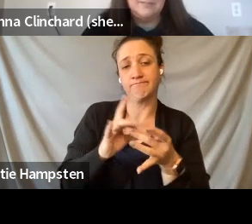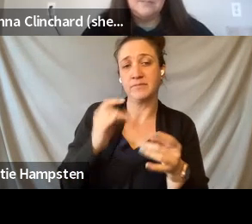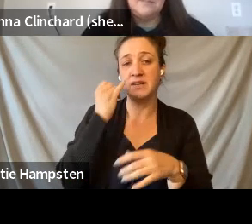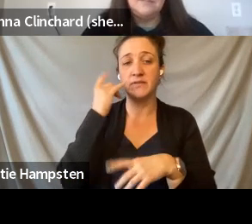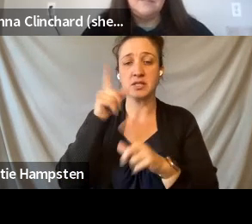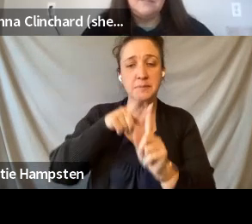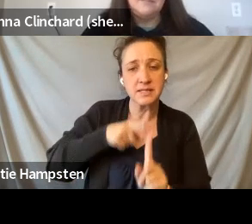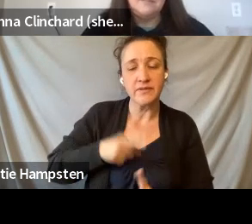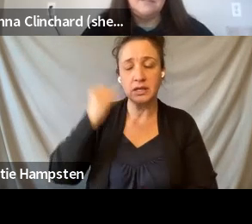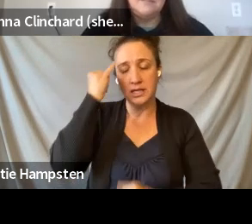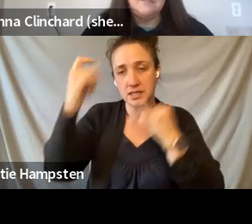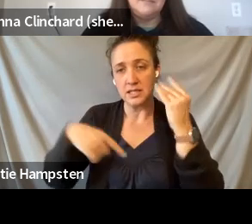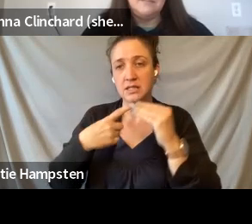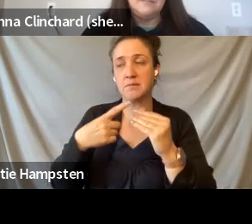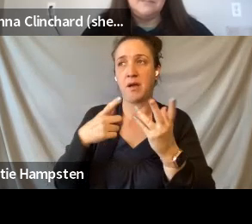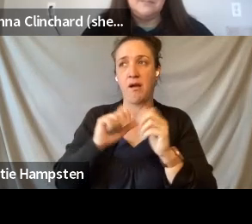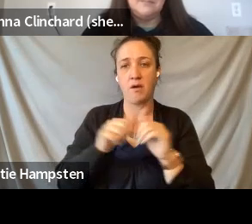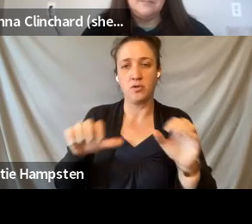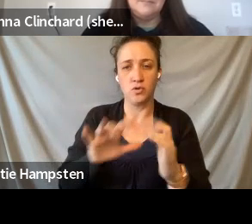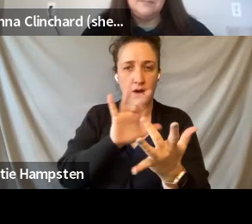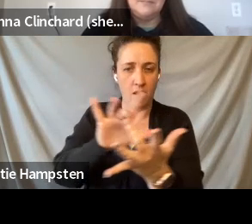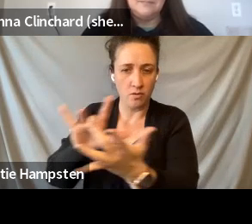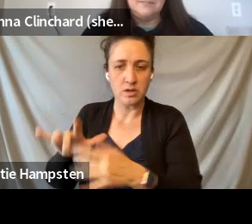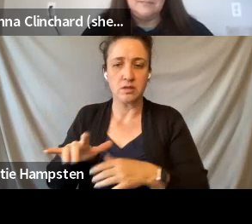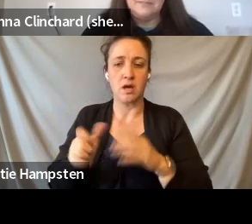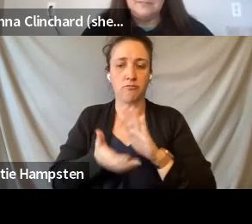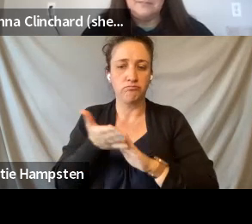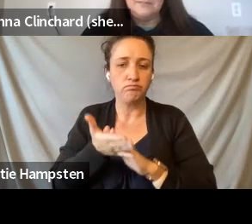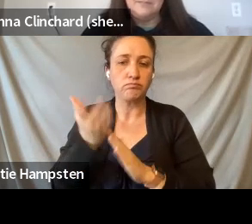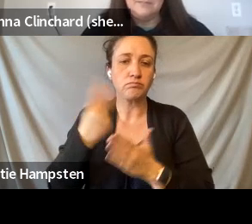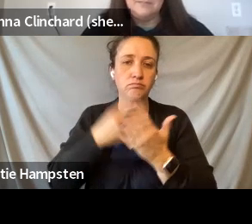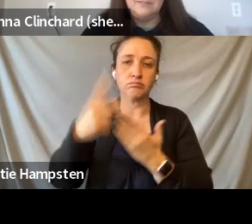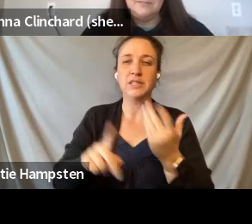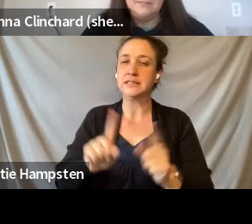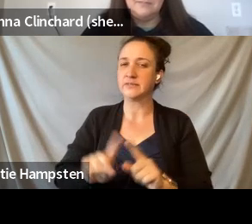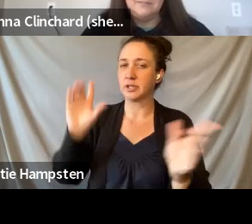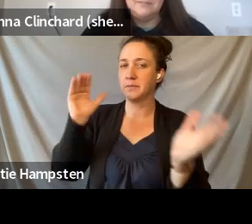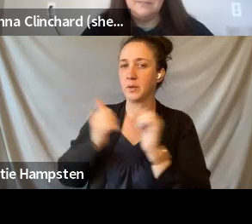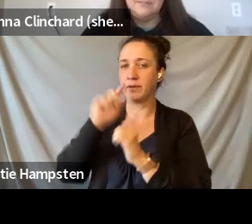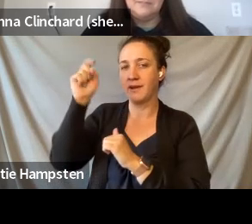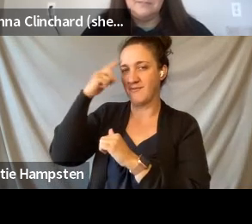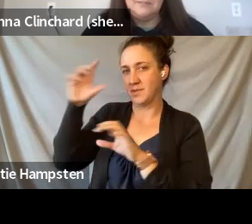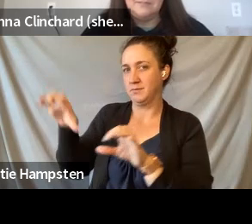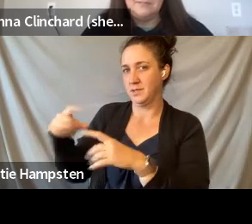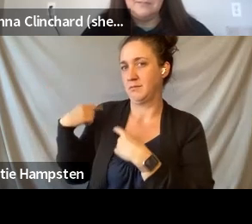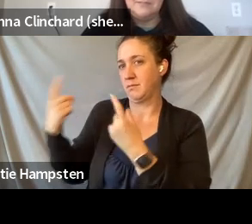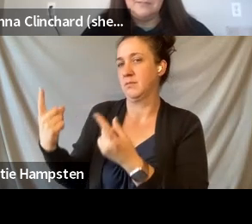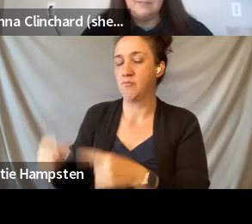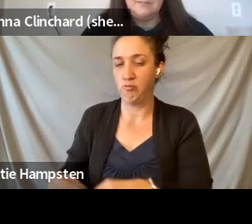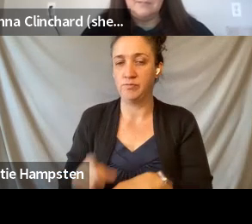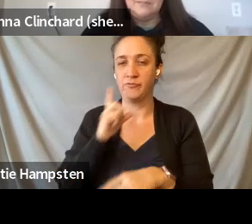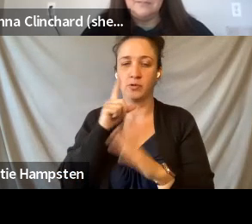the program so that it is different than what government has done as normal, like for